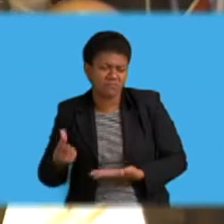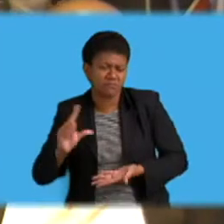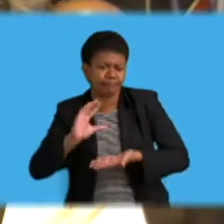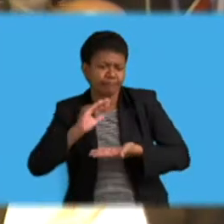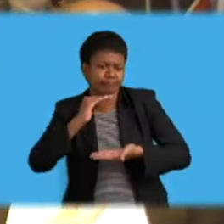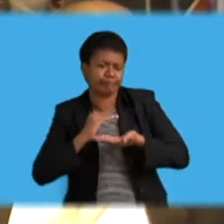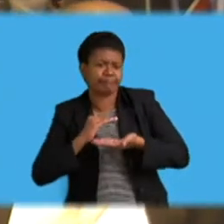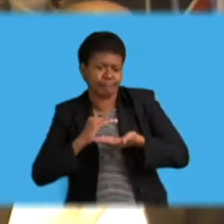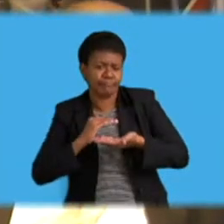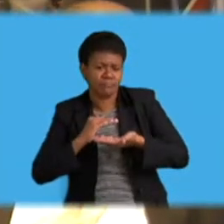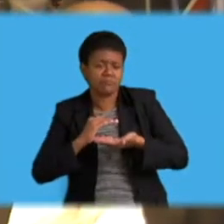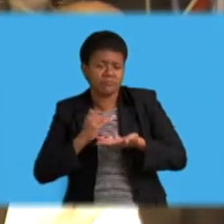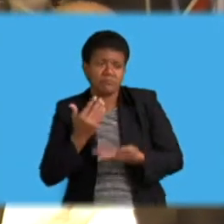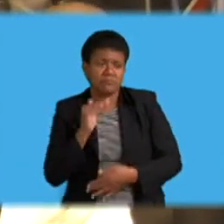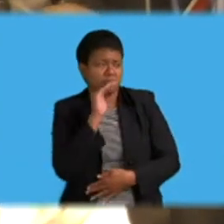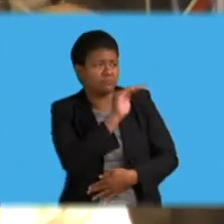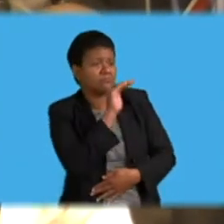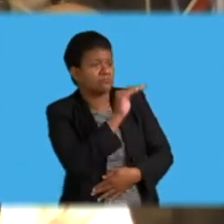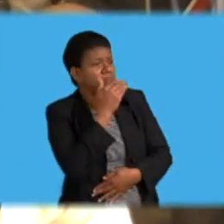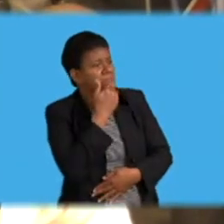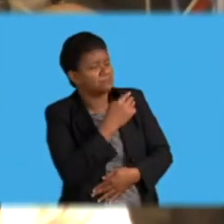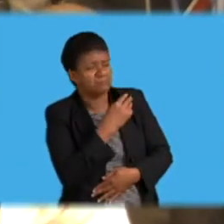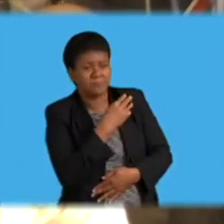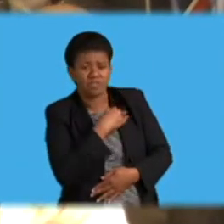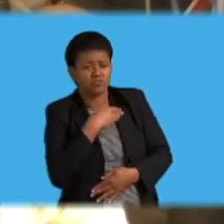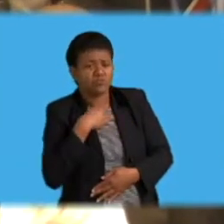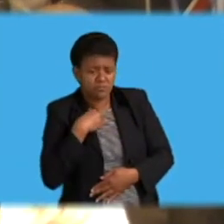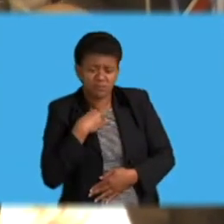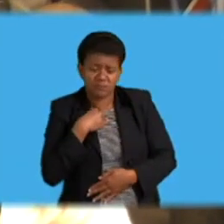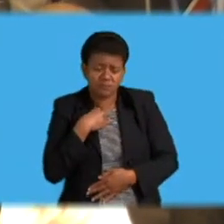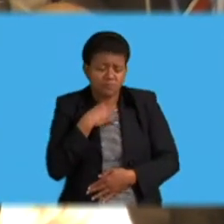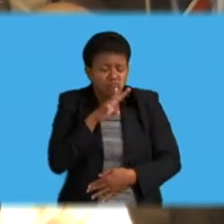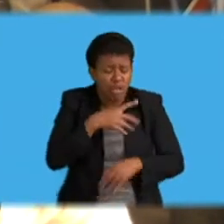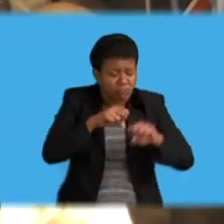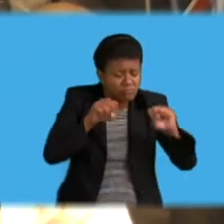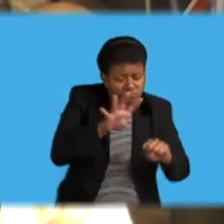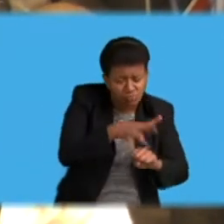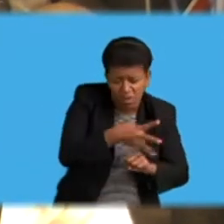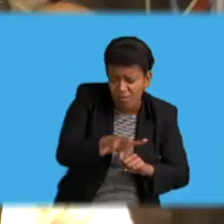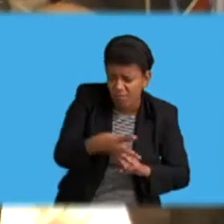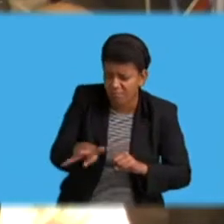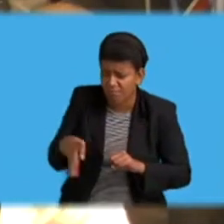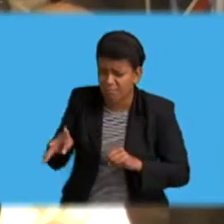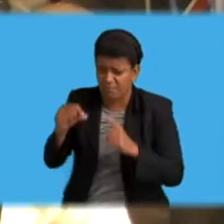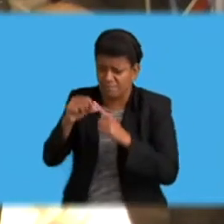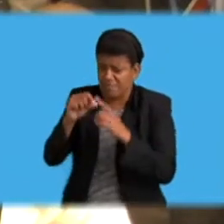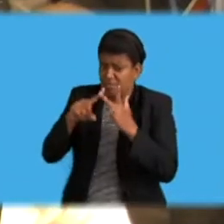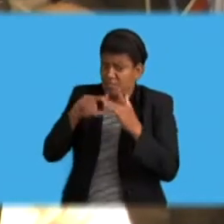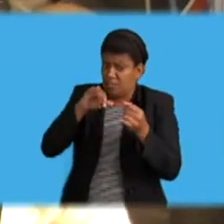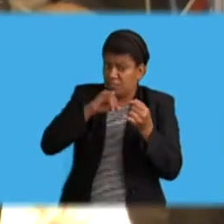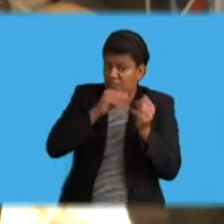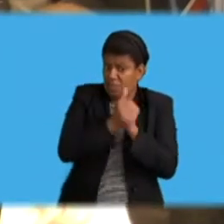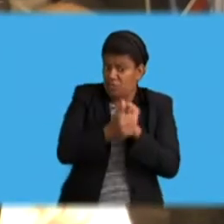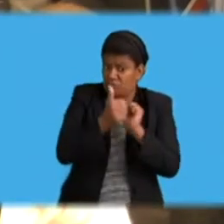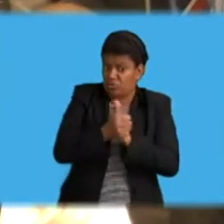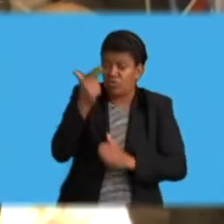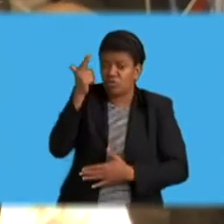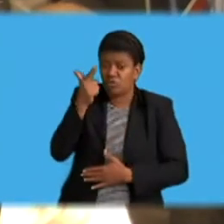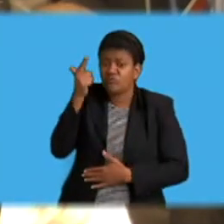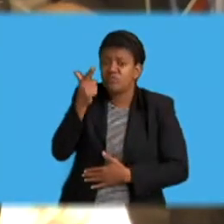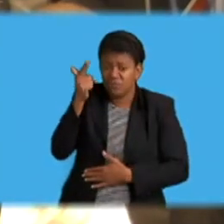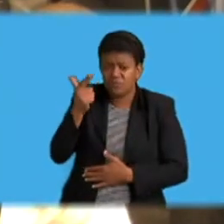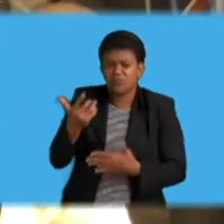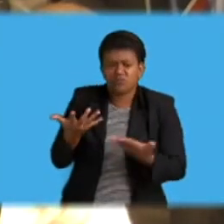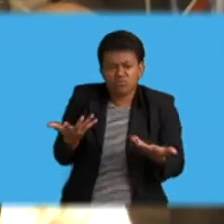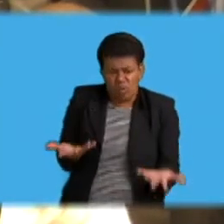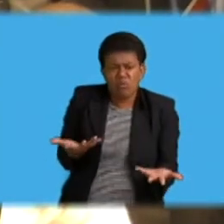into the organization and conduct of the extra-curricular activities in the schools, which I believe can be well taken care of